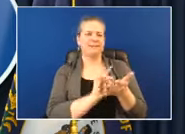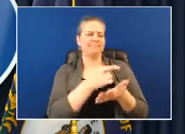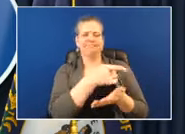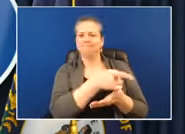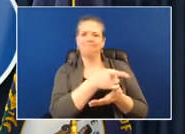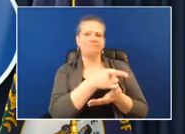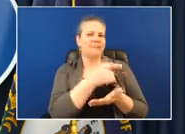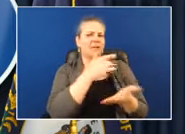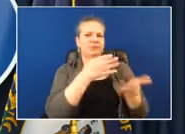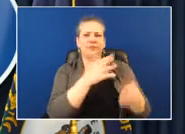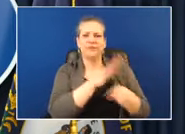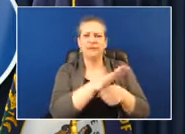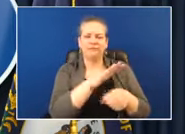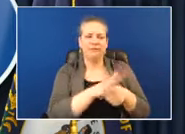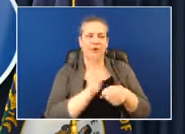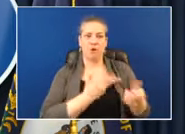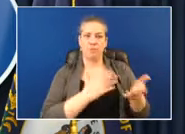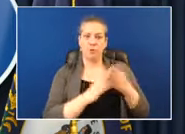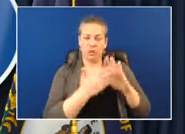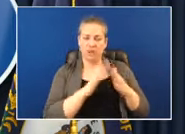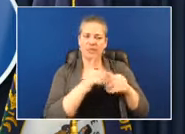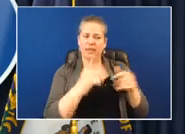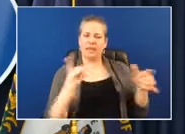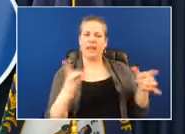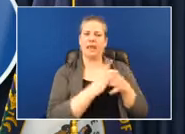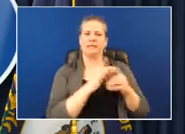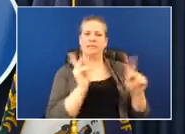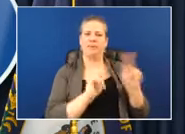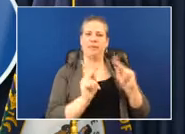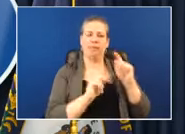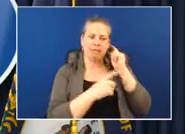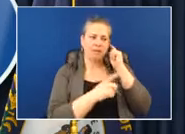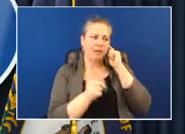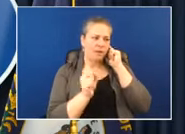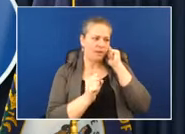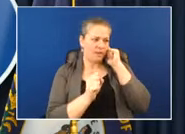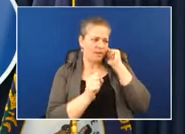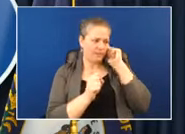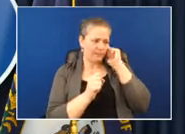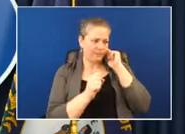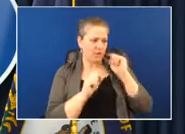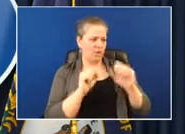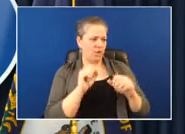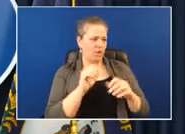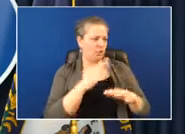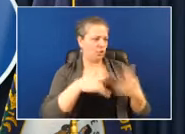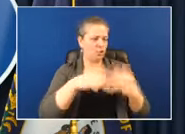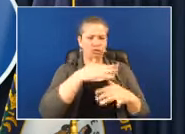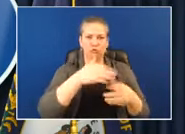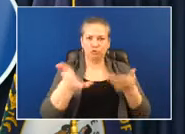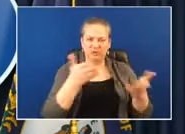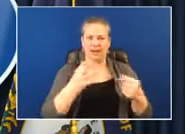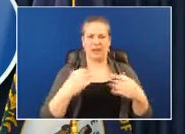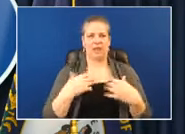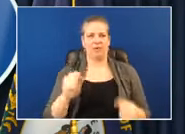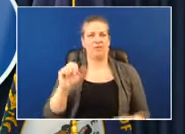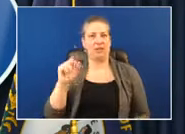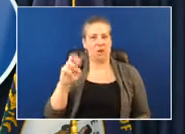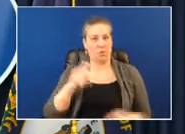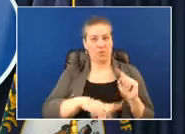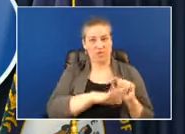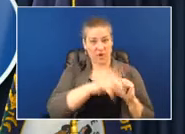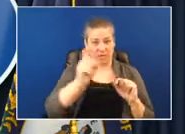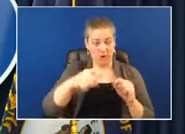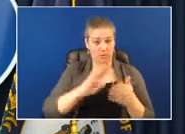and connect individuals with social services and the health care that they need. Community health